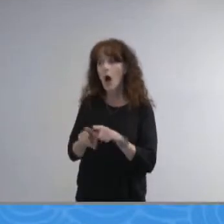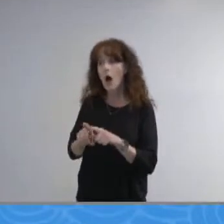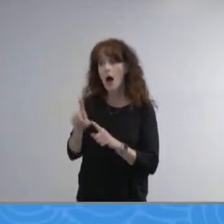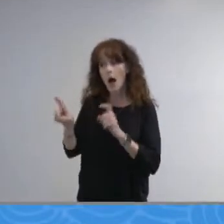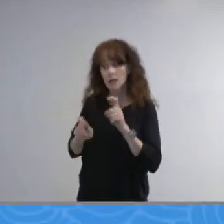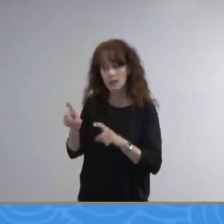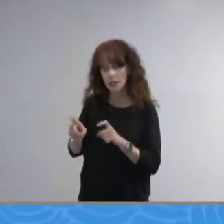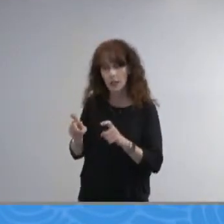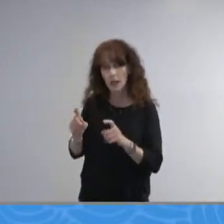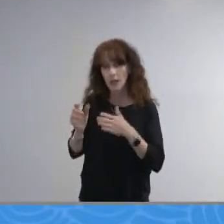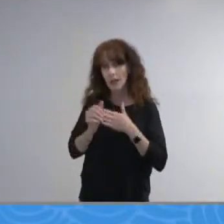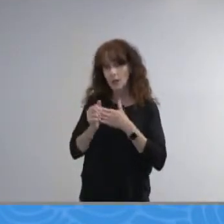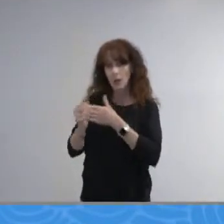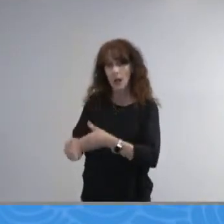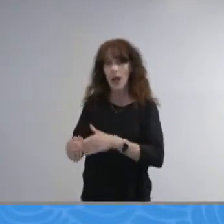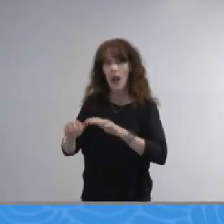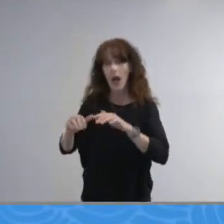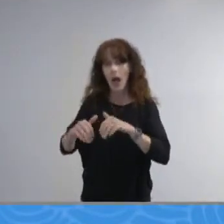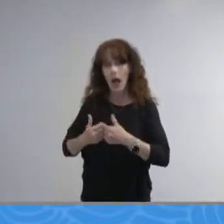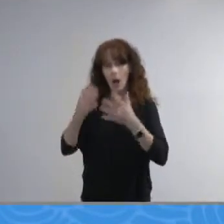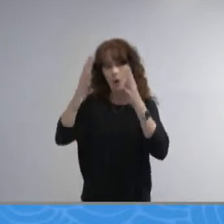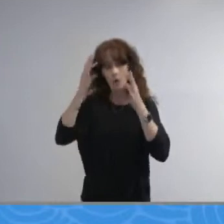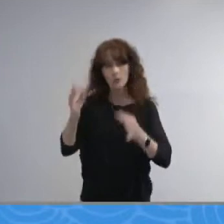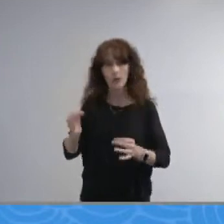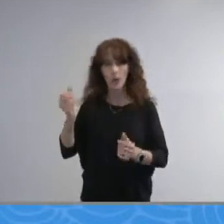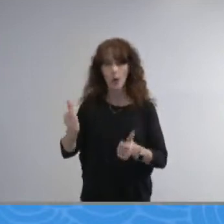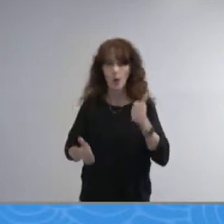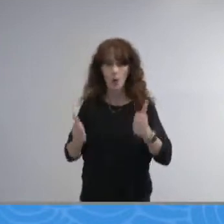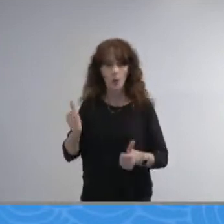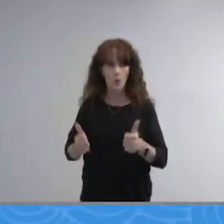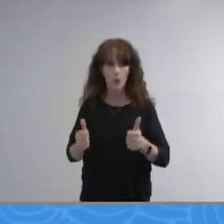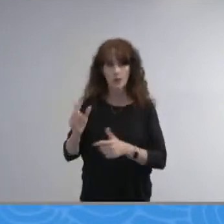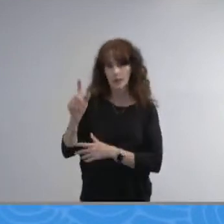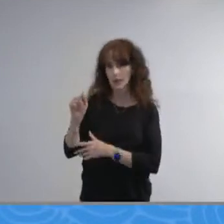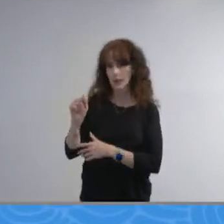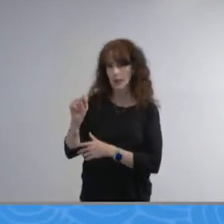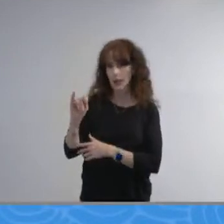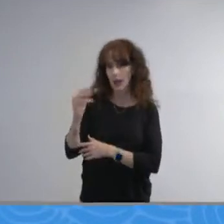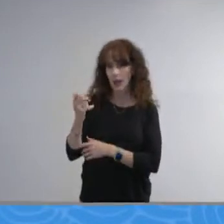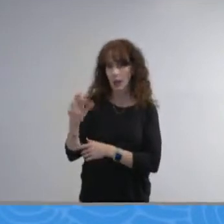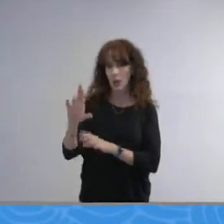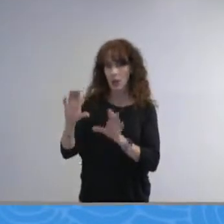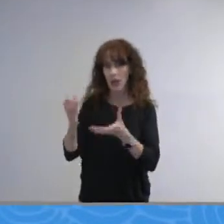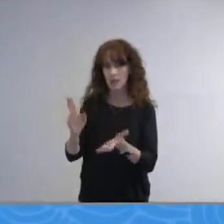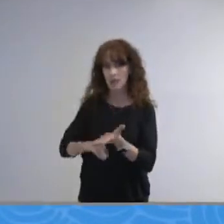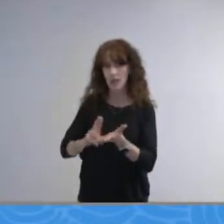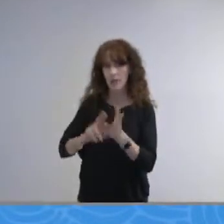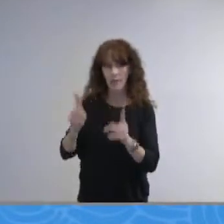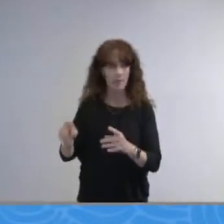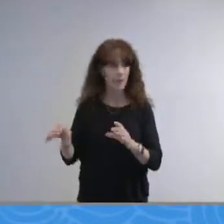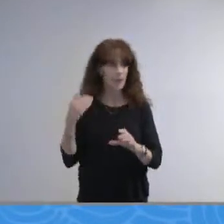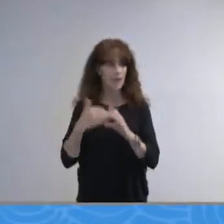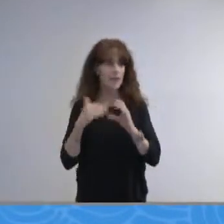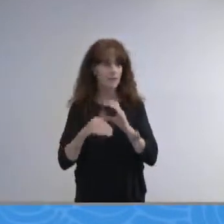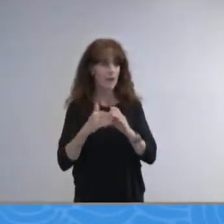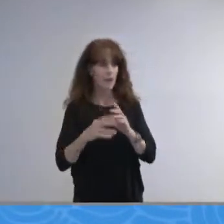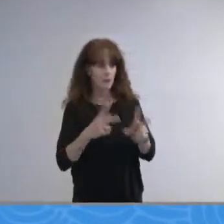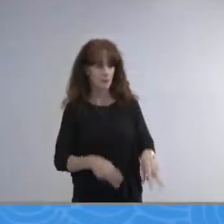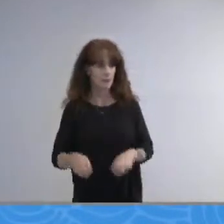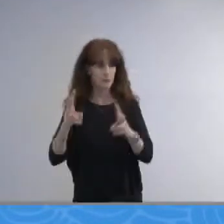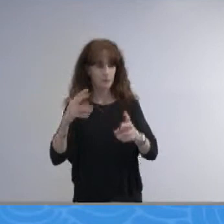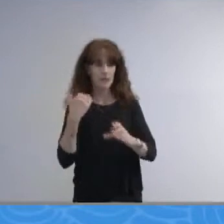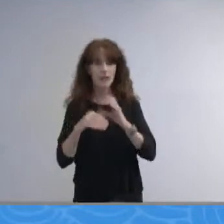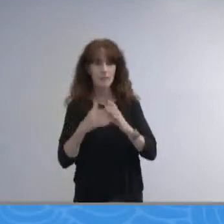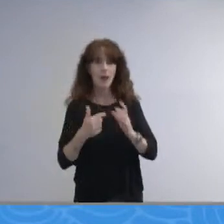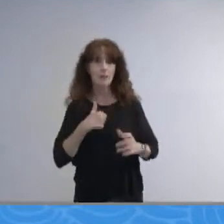you could guide them on how to decide which Tiger class to sign up for. Sure. Email me. Here, I'll put my email in the